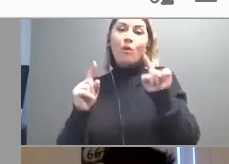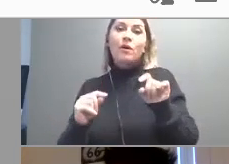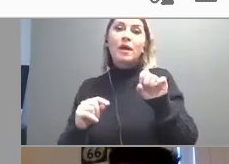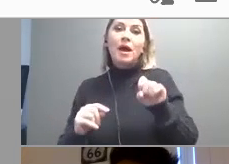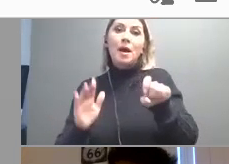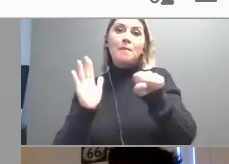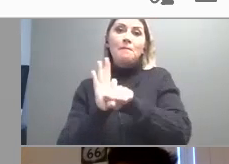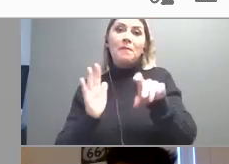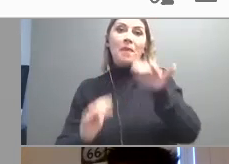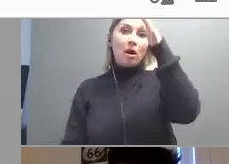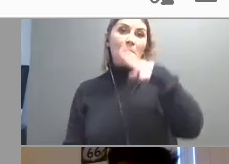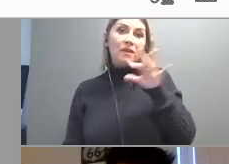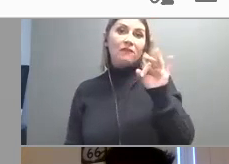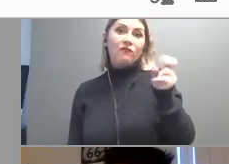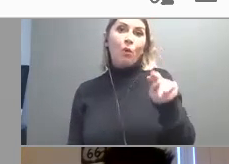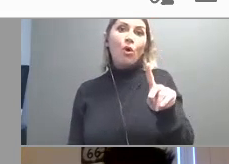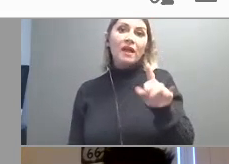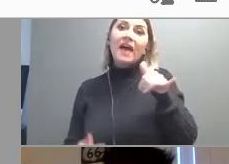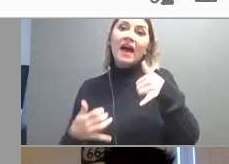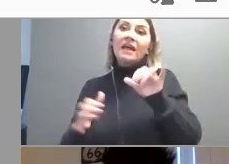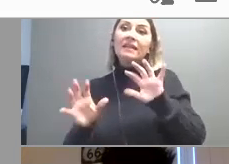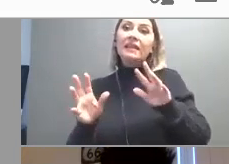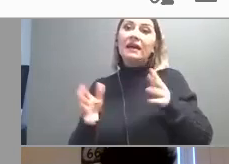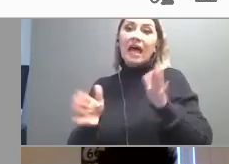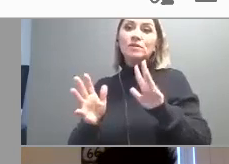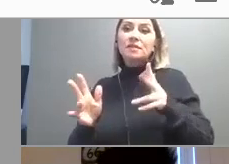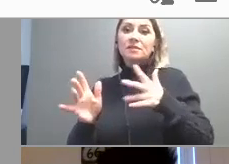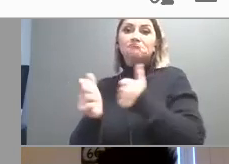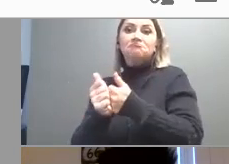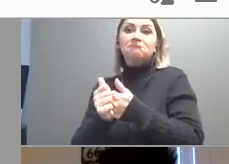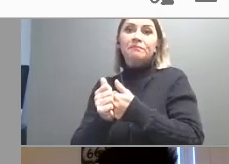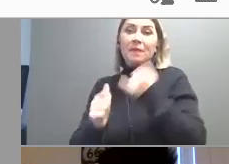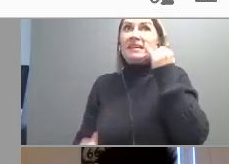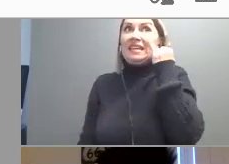update all vertices even if we have found it before.